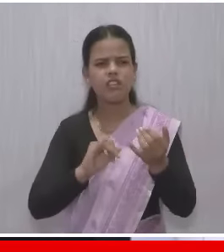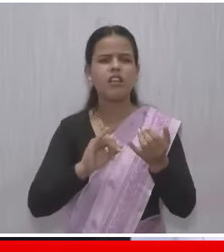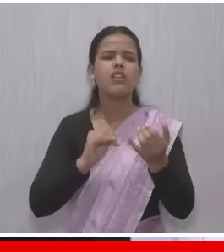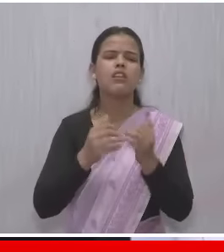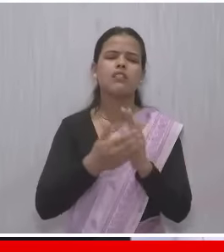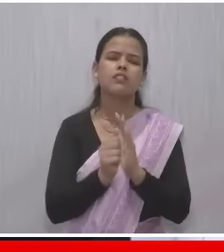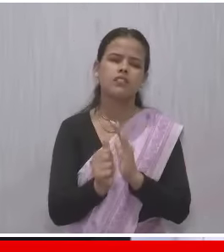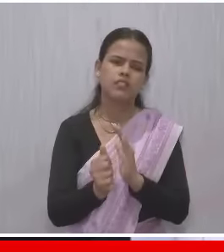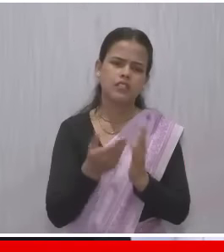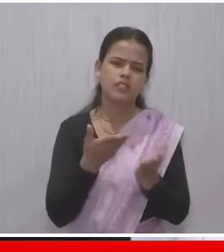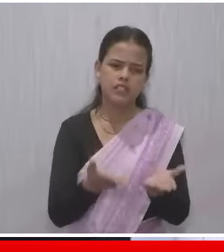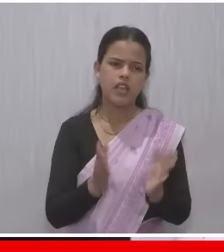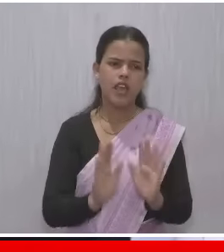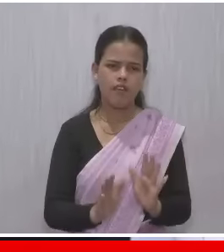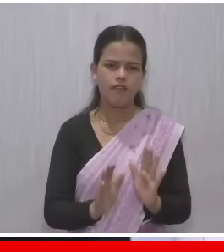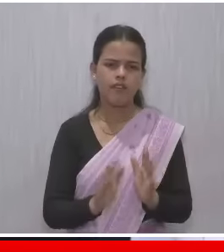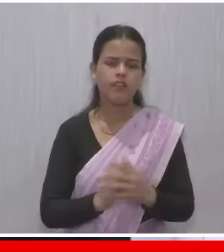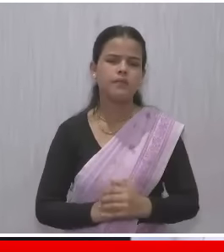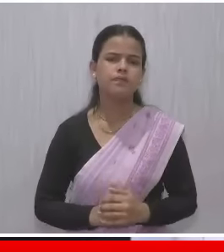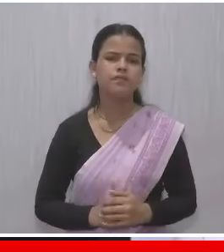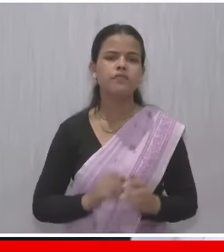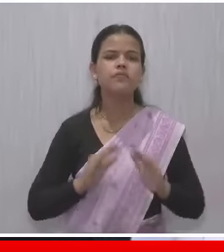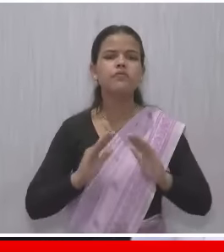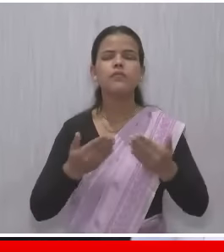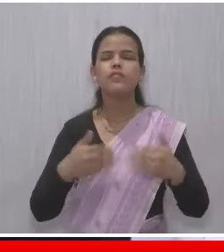we. Next.